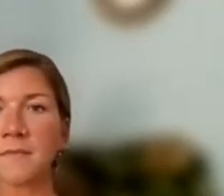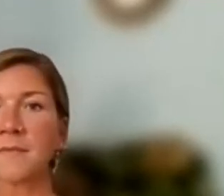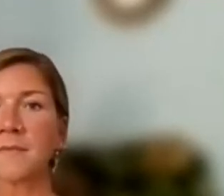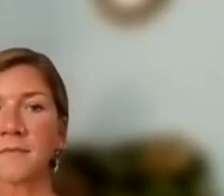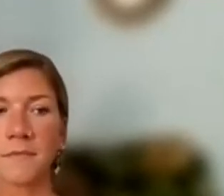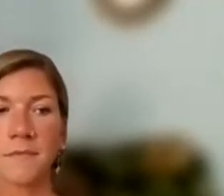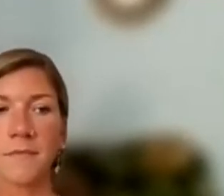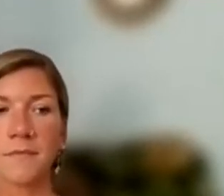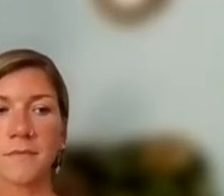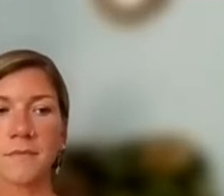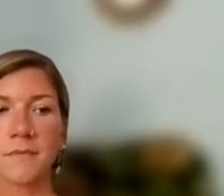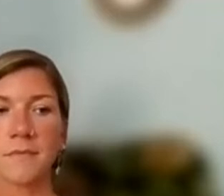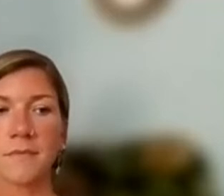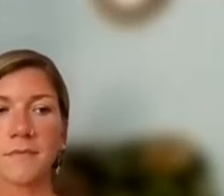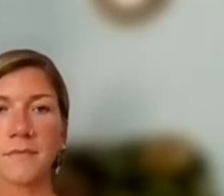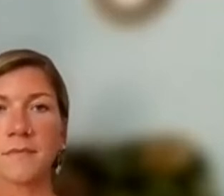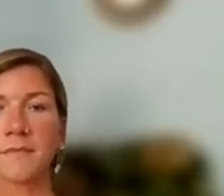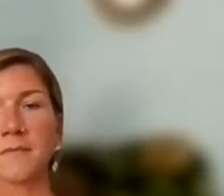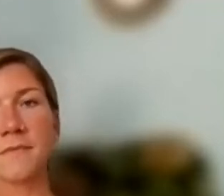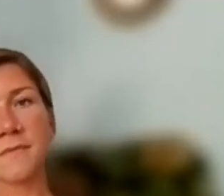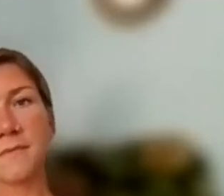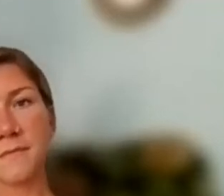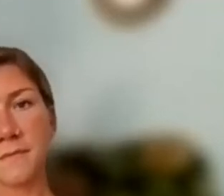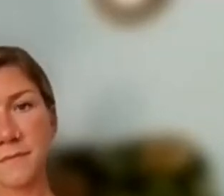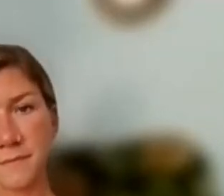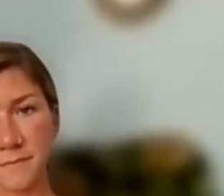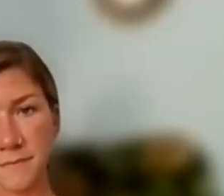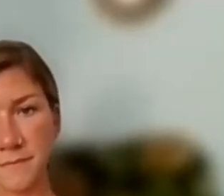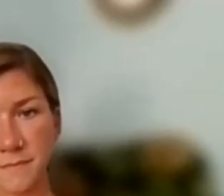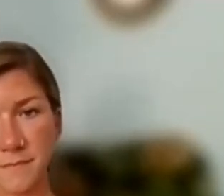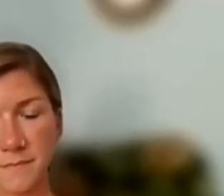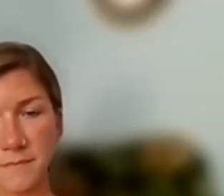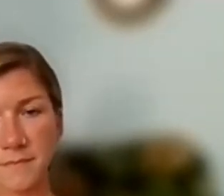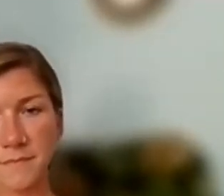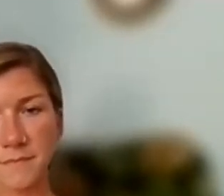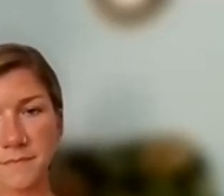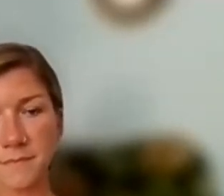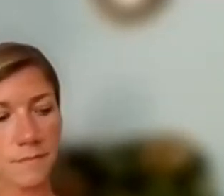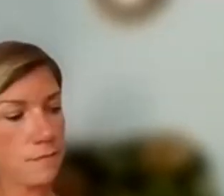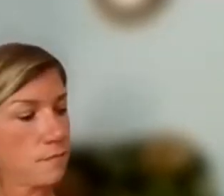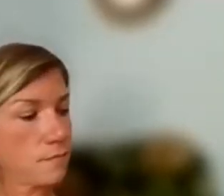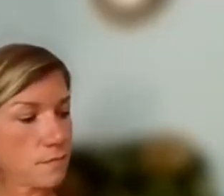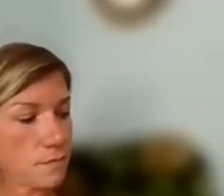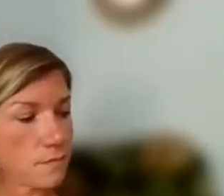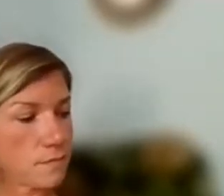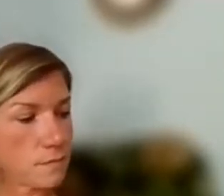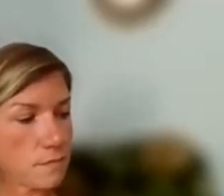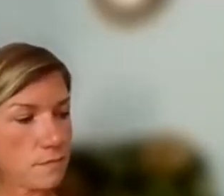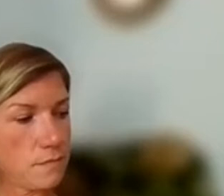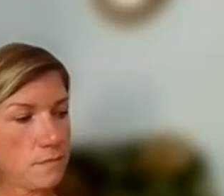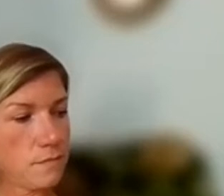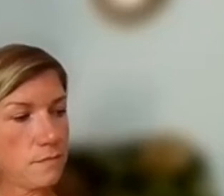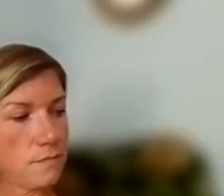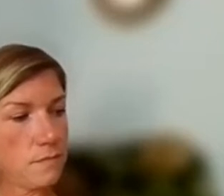Once you're in the small groups, I do encourage you to turn on your cameras so that you can see each other. If you're able to do that in a space where you can do